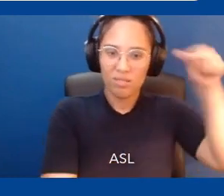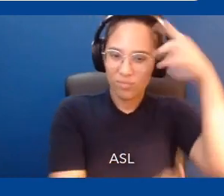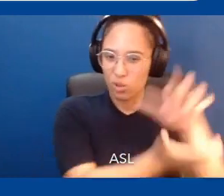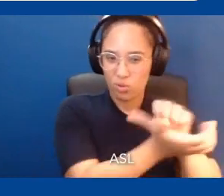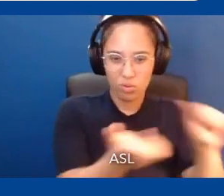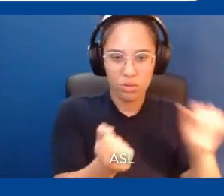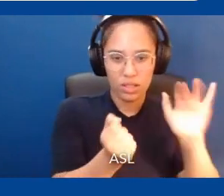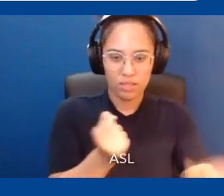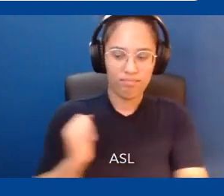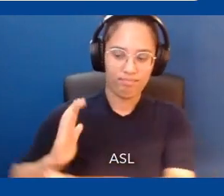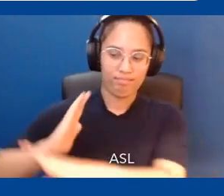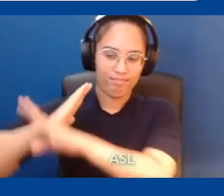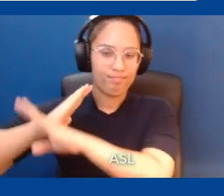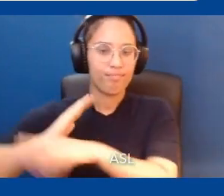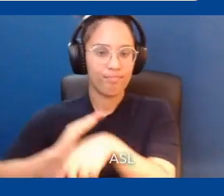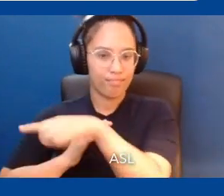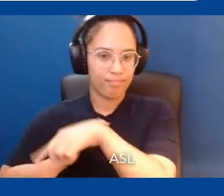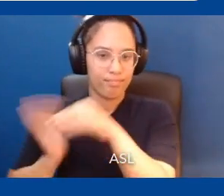But yeah,